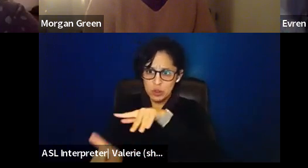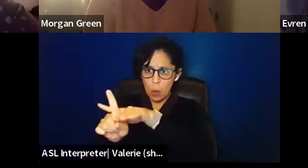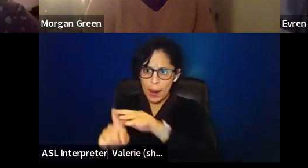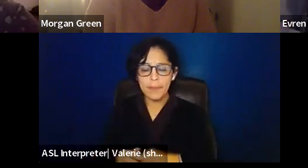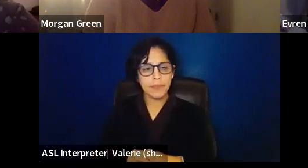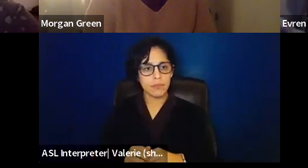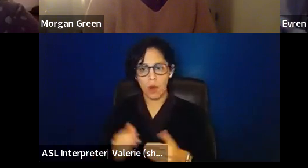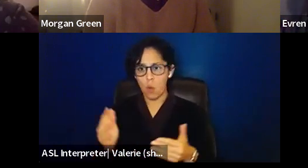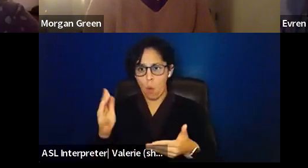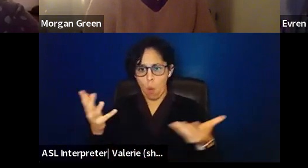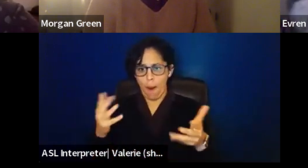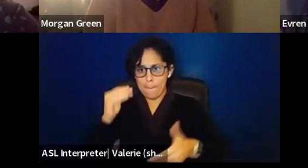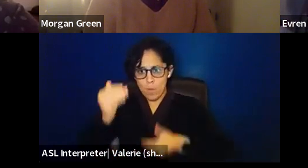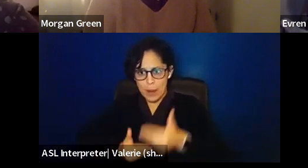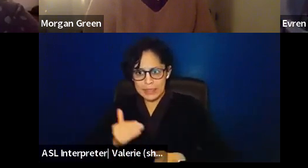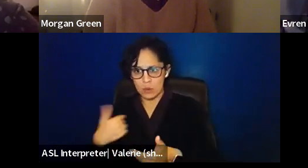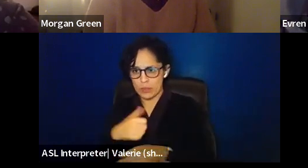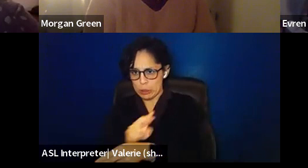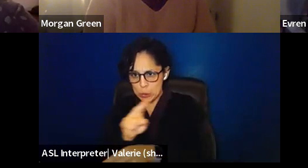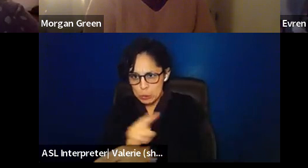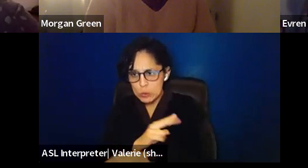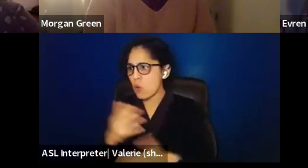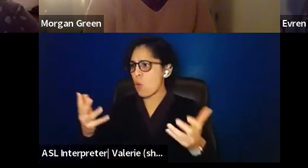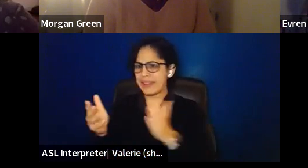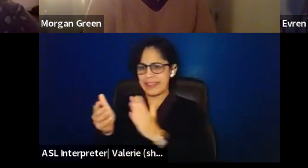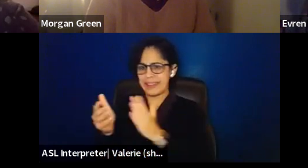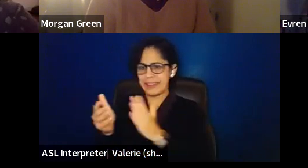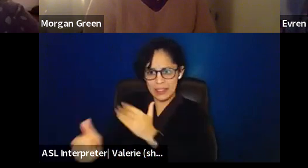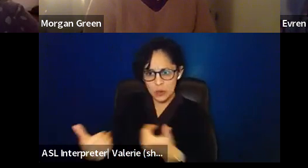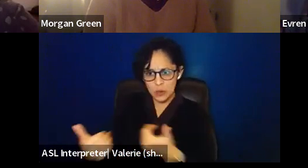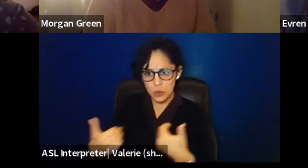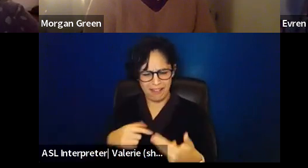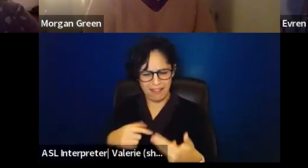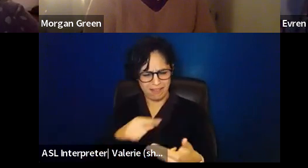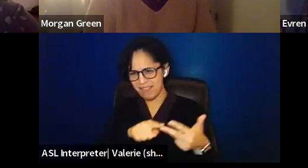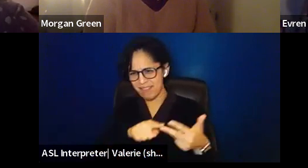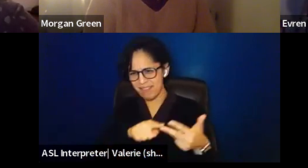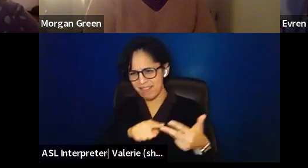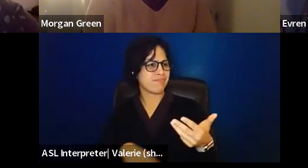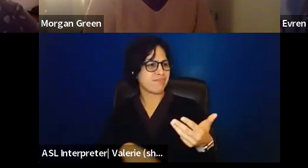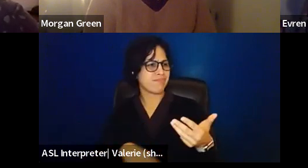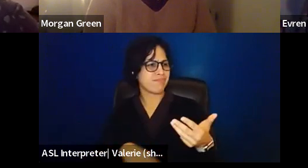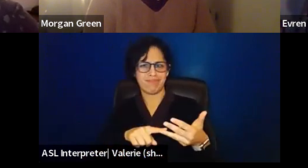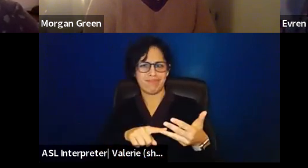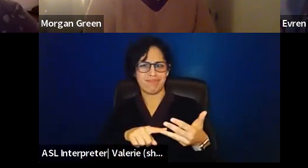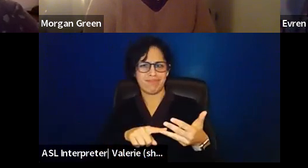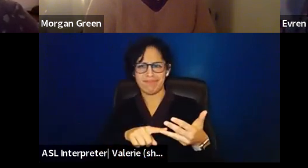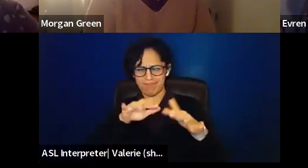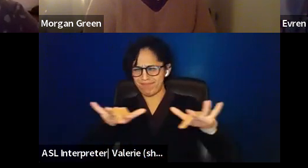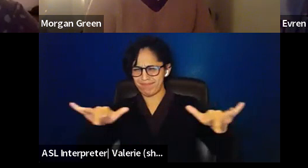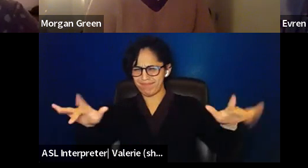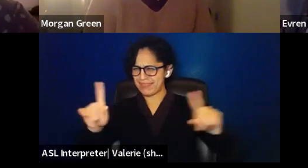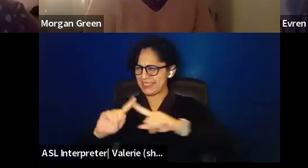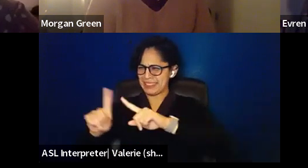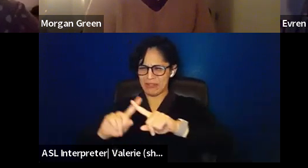our superpowers are. We have very different superpowers. And it's been a really interesting process.